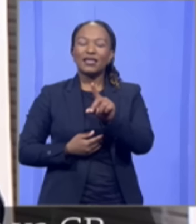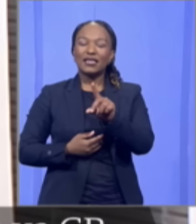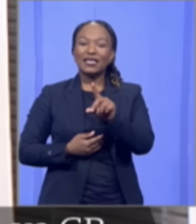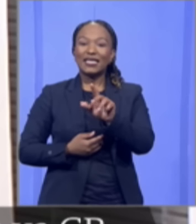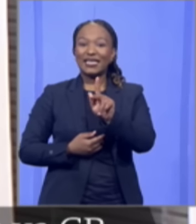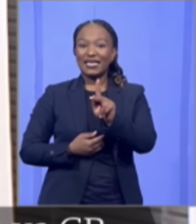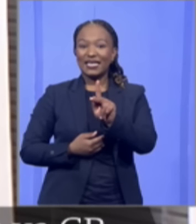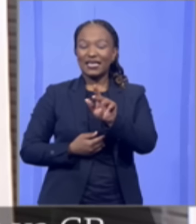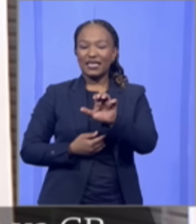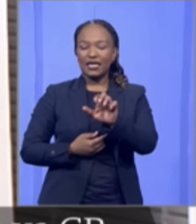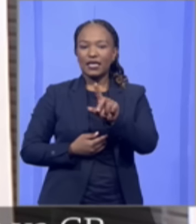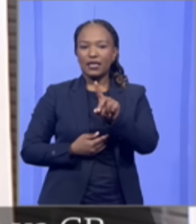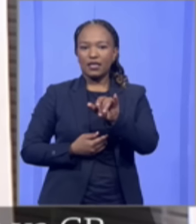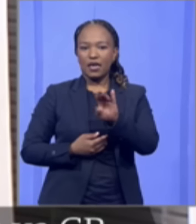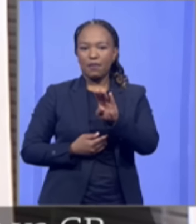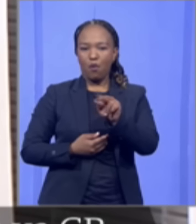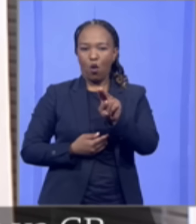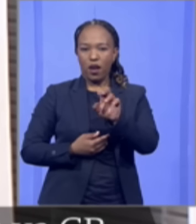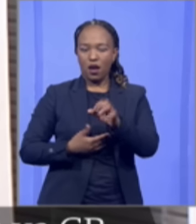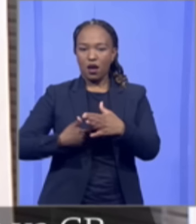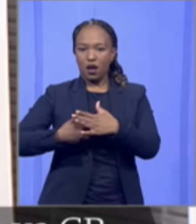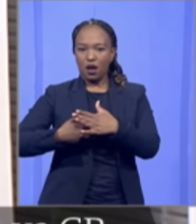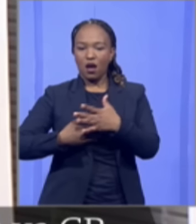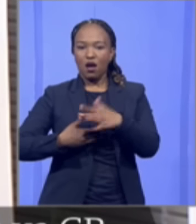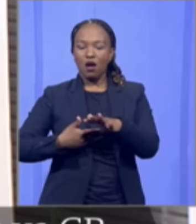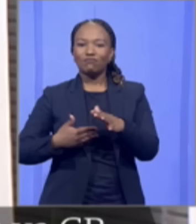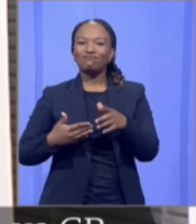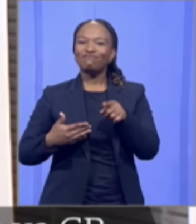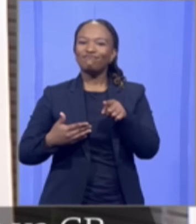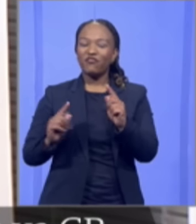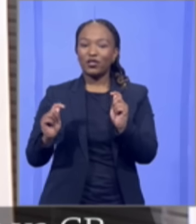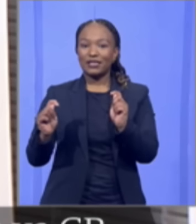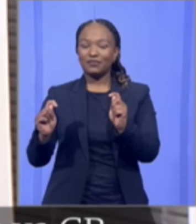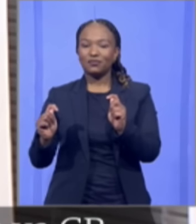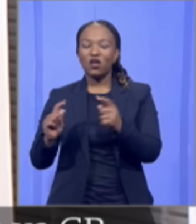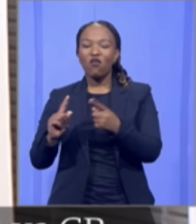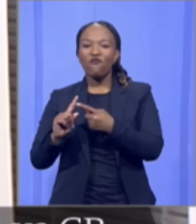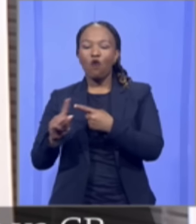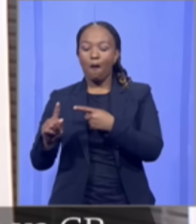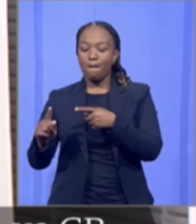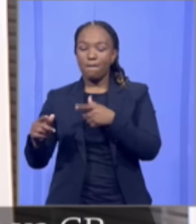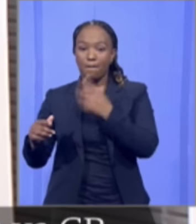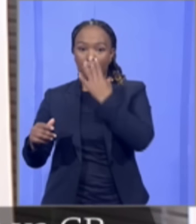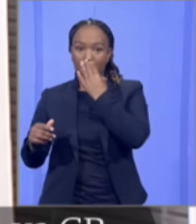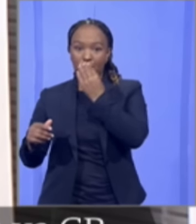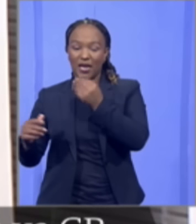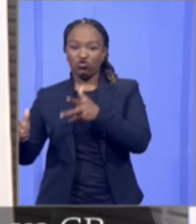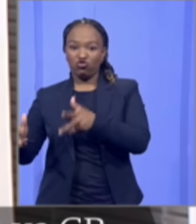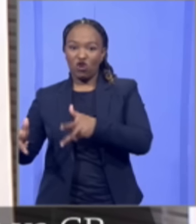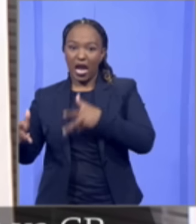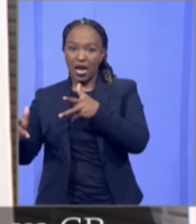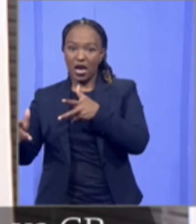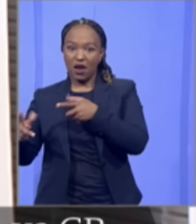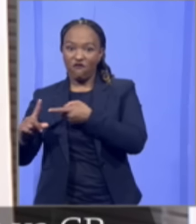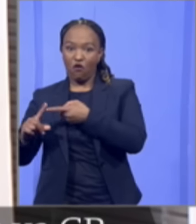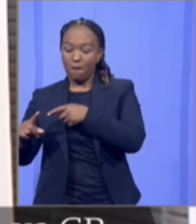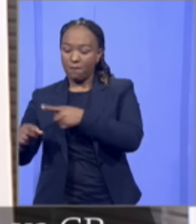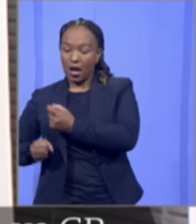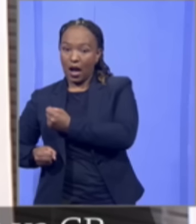major task to accelerate the speed train between Limpopo and Gauteng. She's also assigned the task of modernizing our